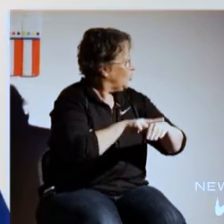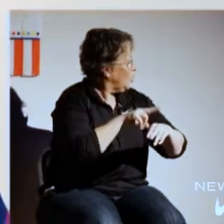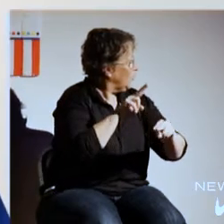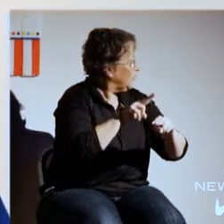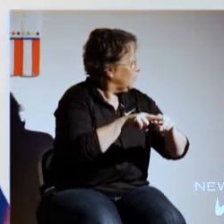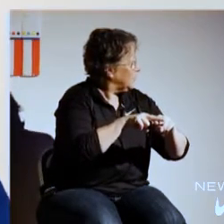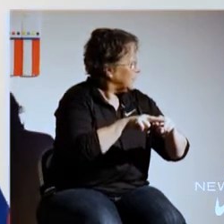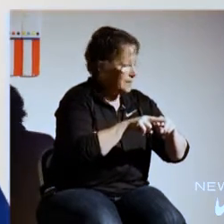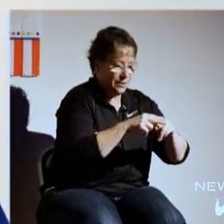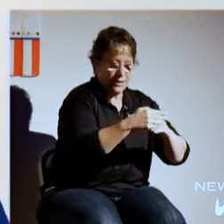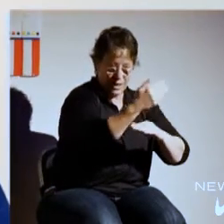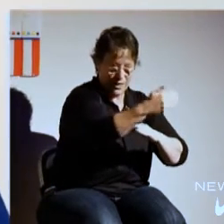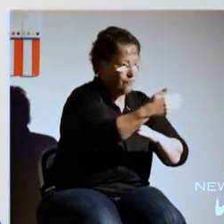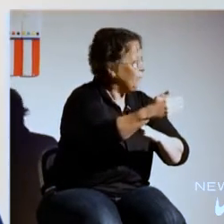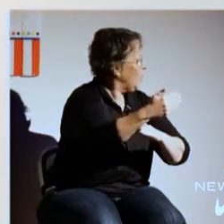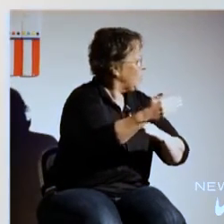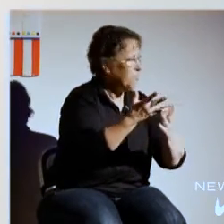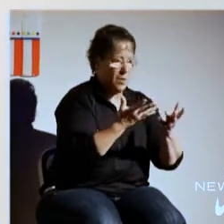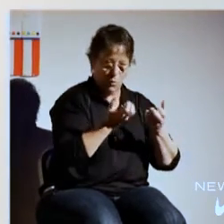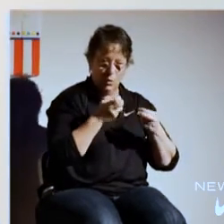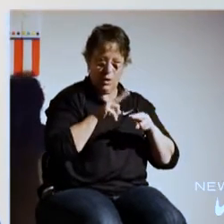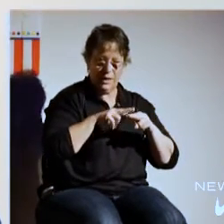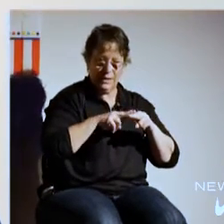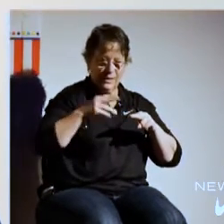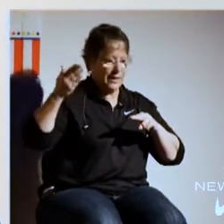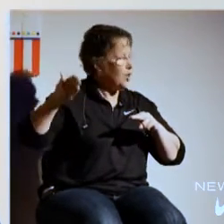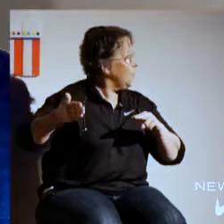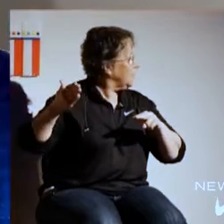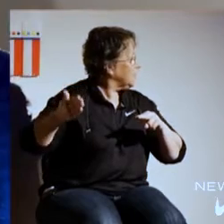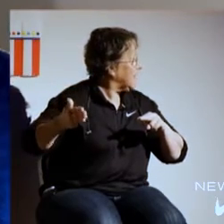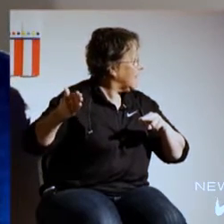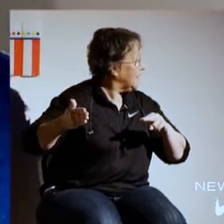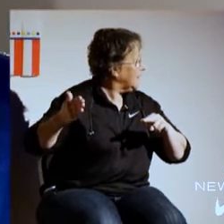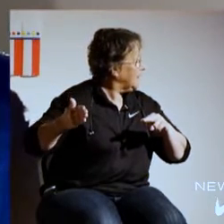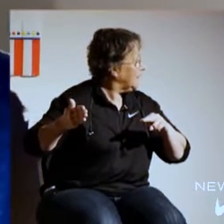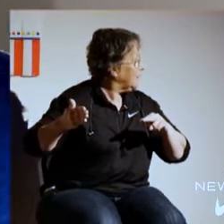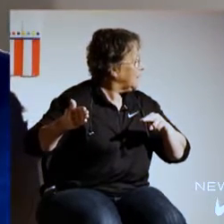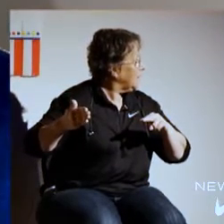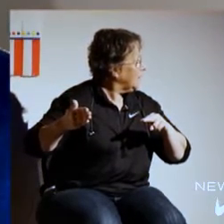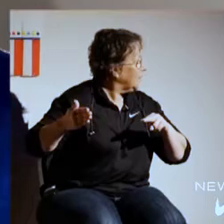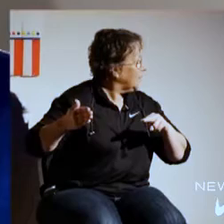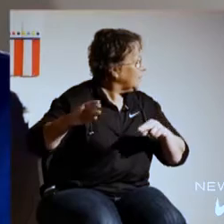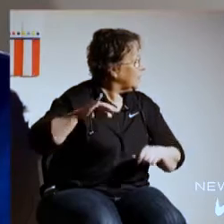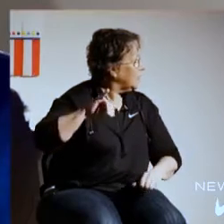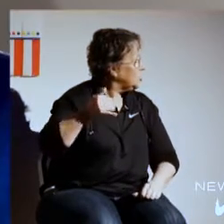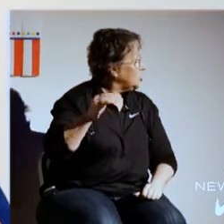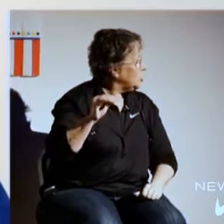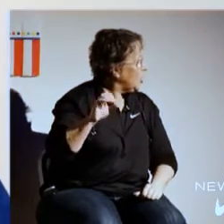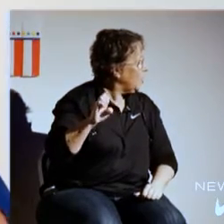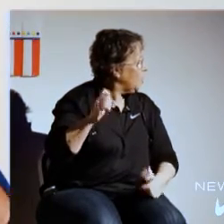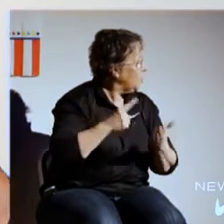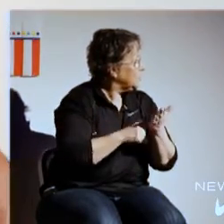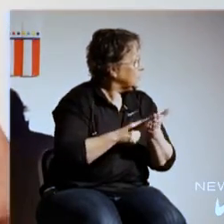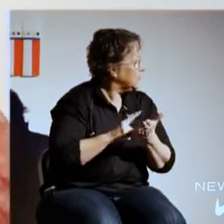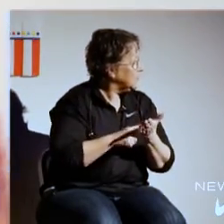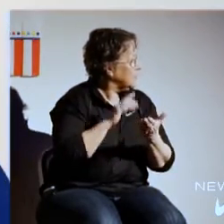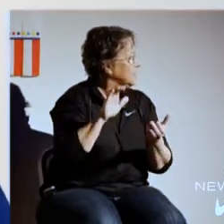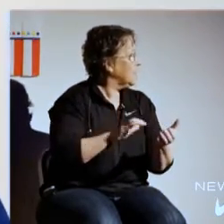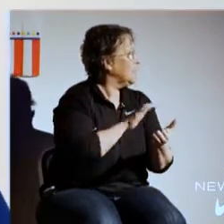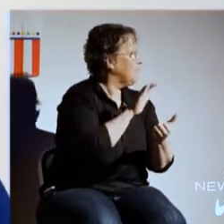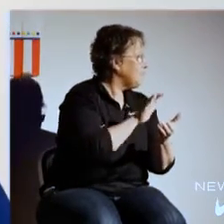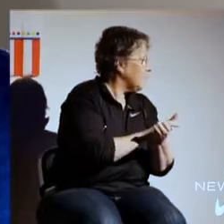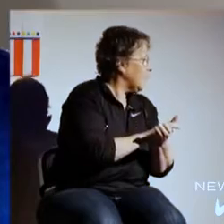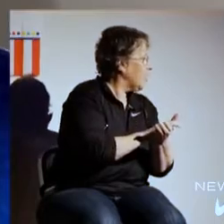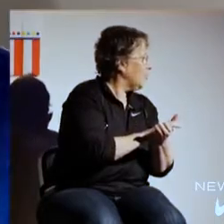reason, we just weren't able to, so we sat on the side. And Joe, I believe, was talking about marriage and how